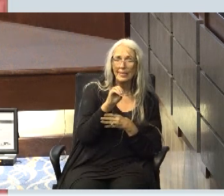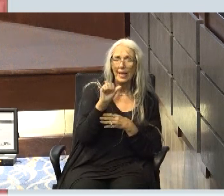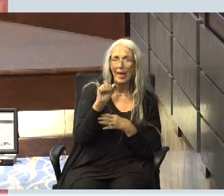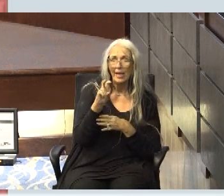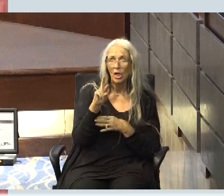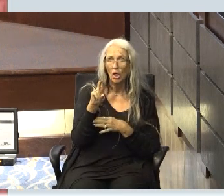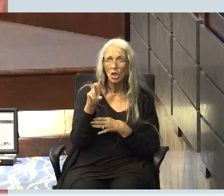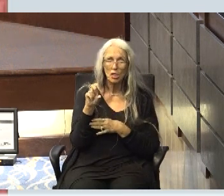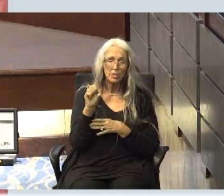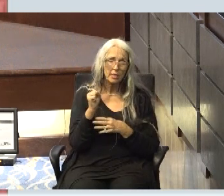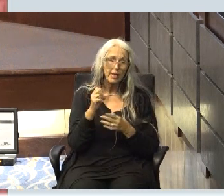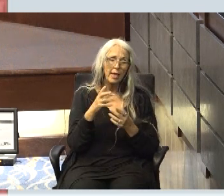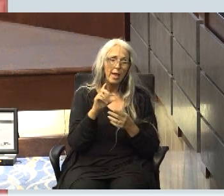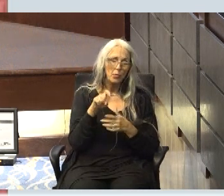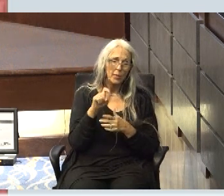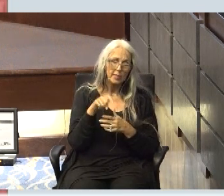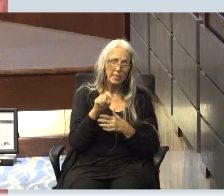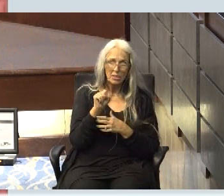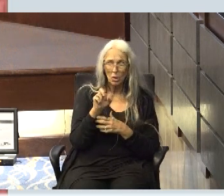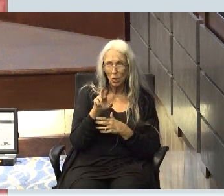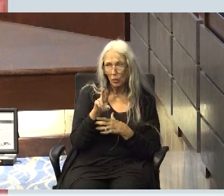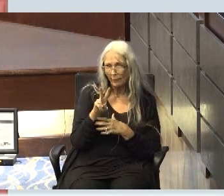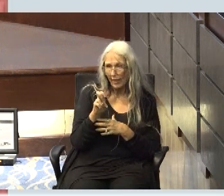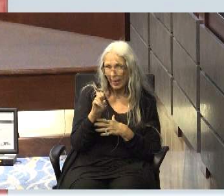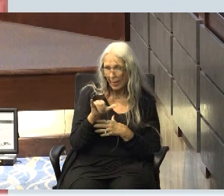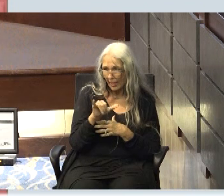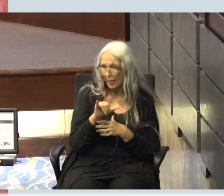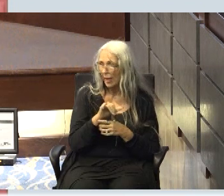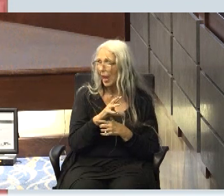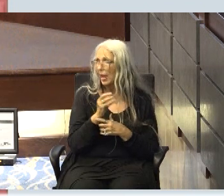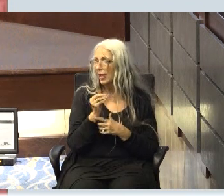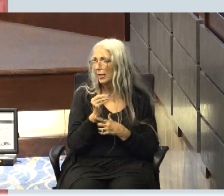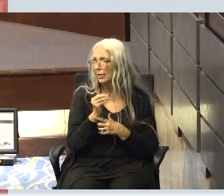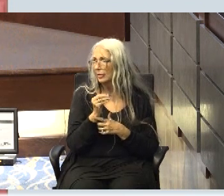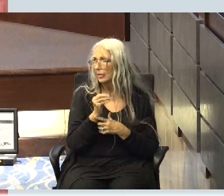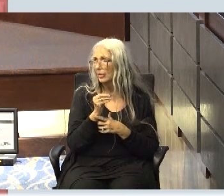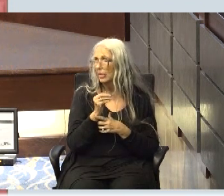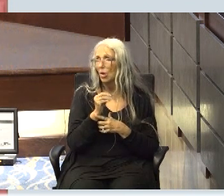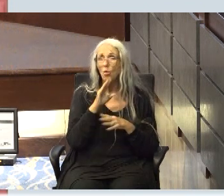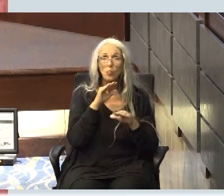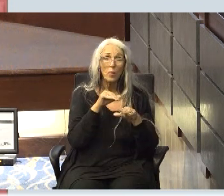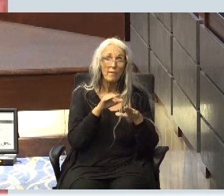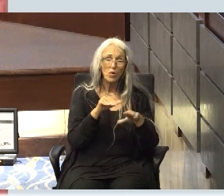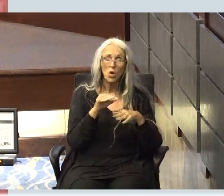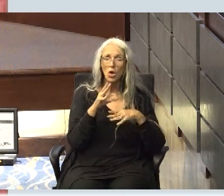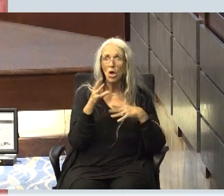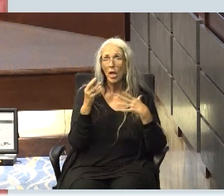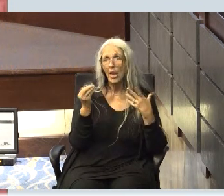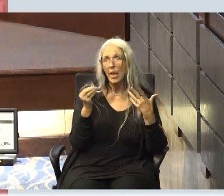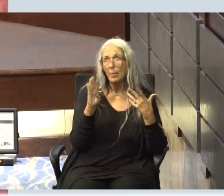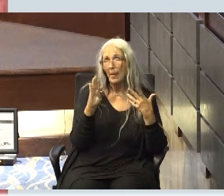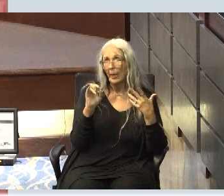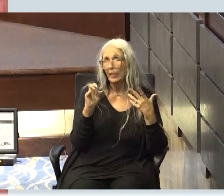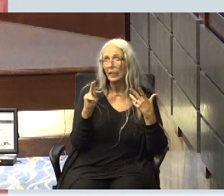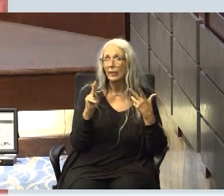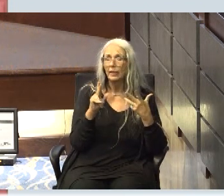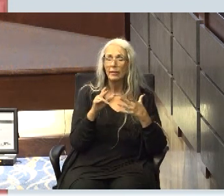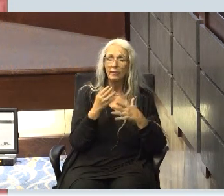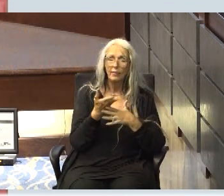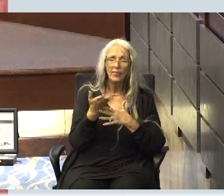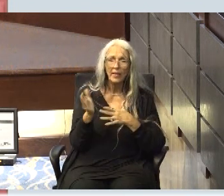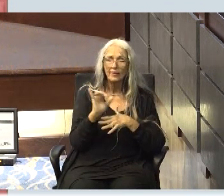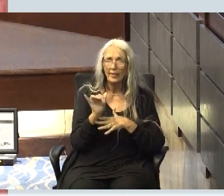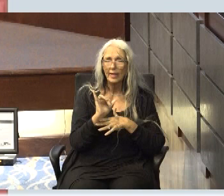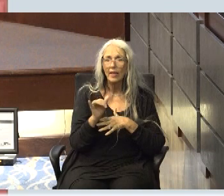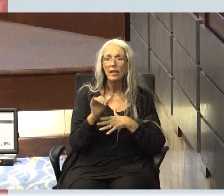but we still need survey that includes right-of-way and river bank and things like that. So our